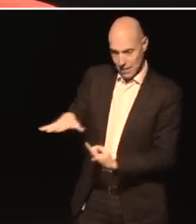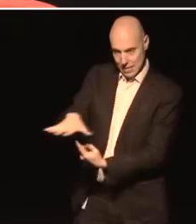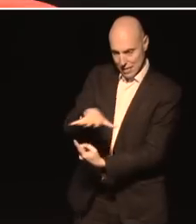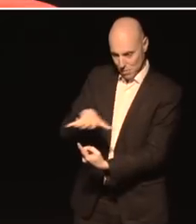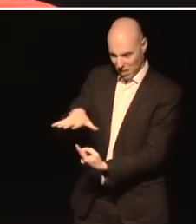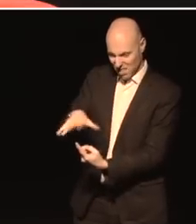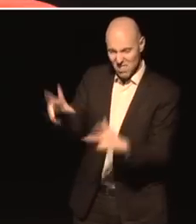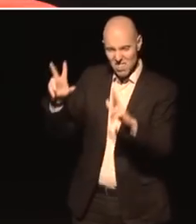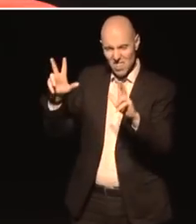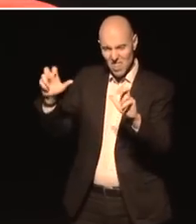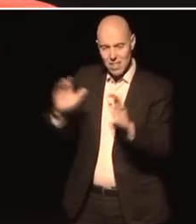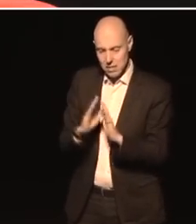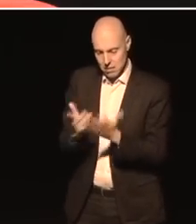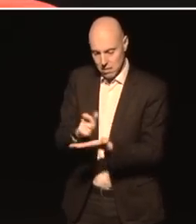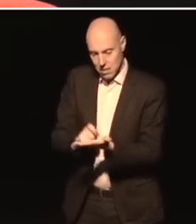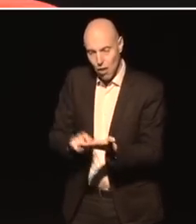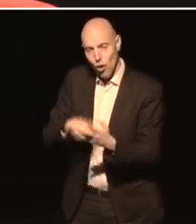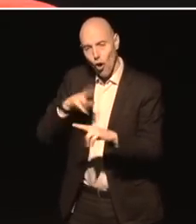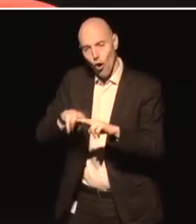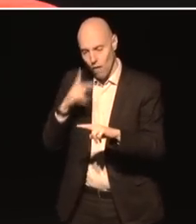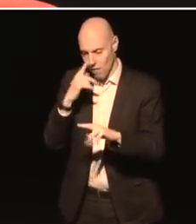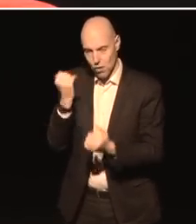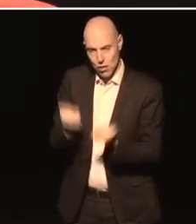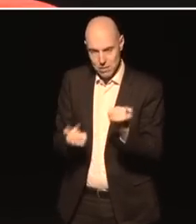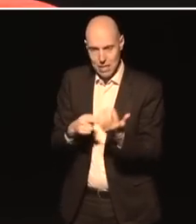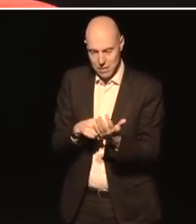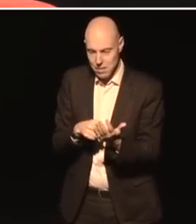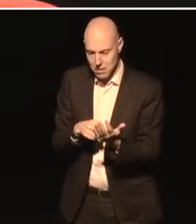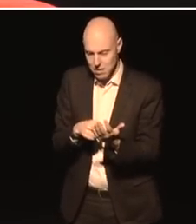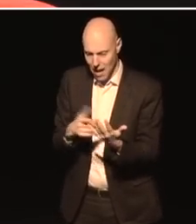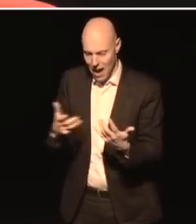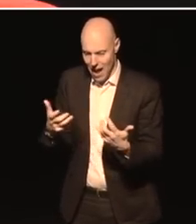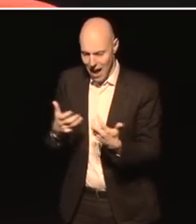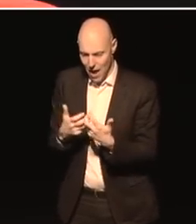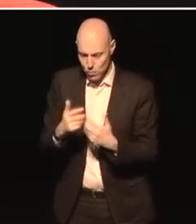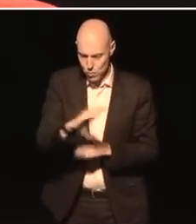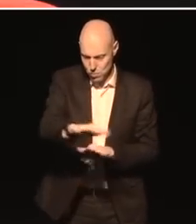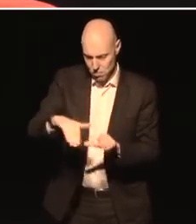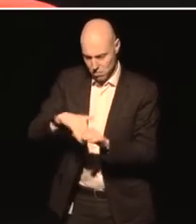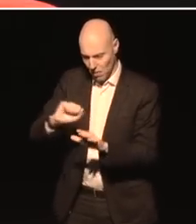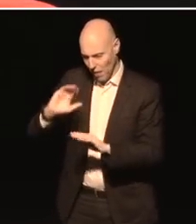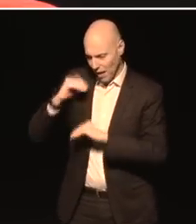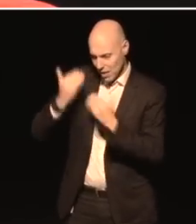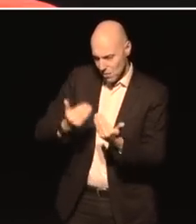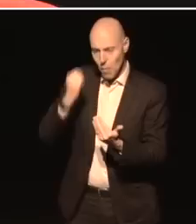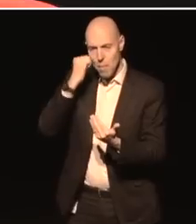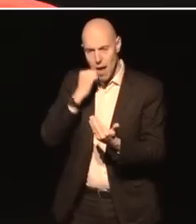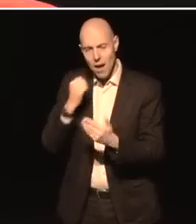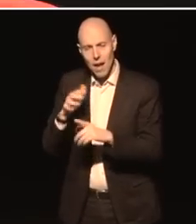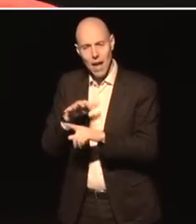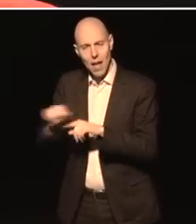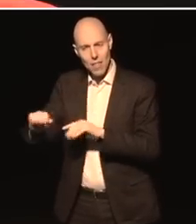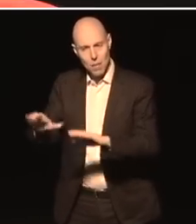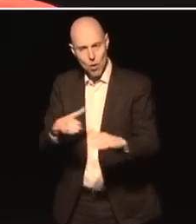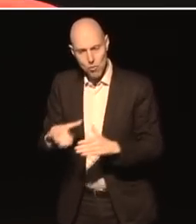like Galleries of Justice by exploring the histories of black minority ethnic groups in a space like